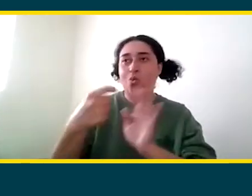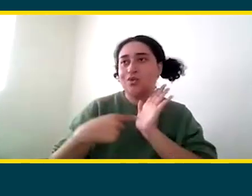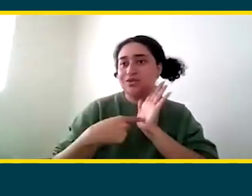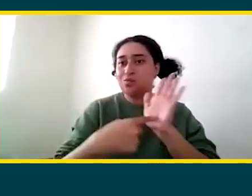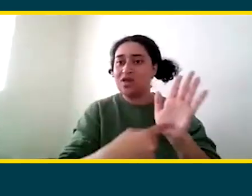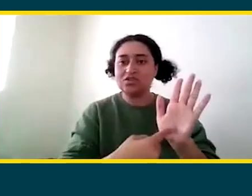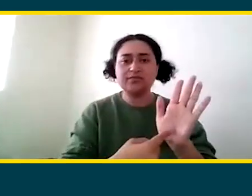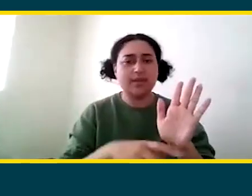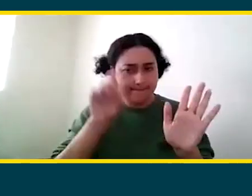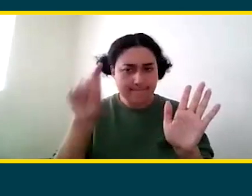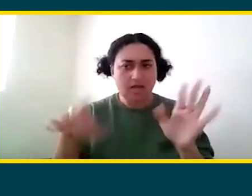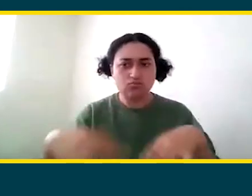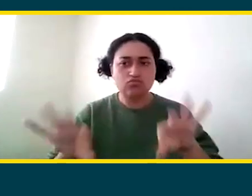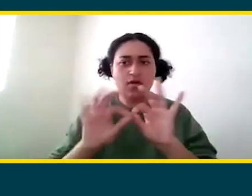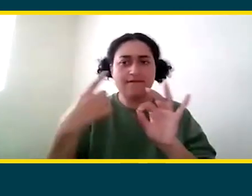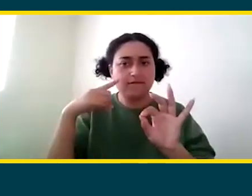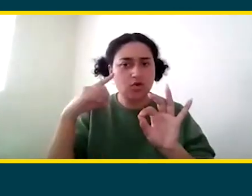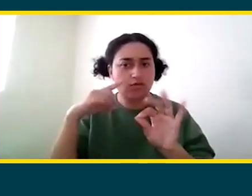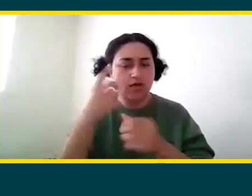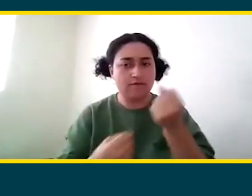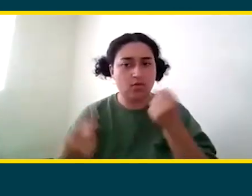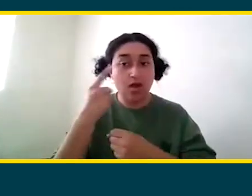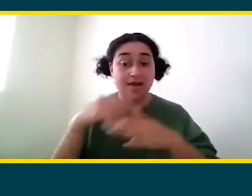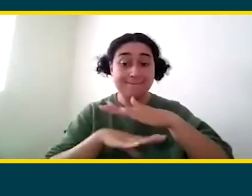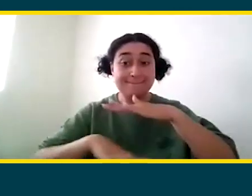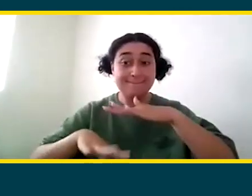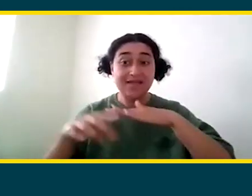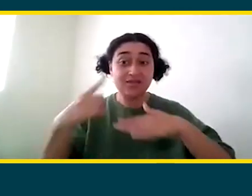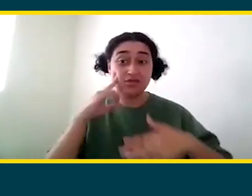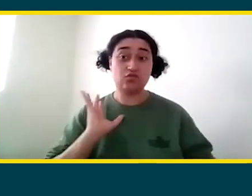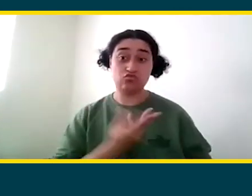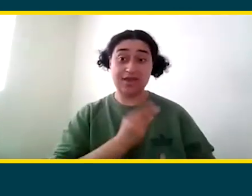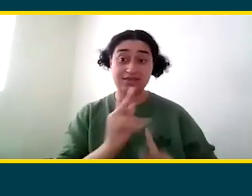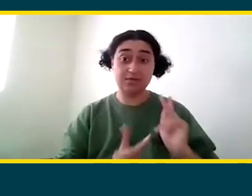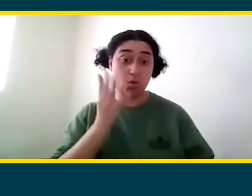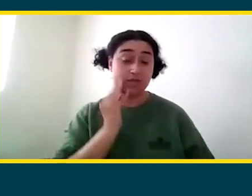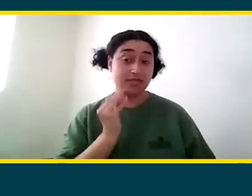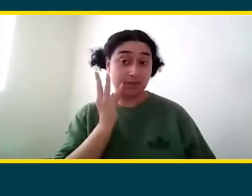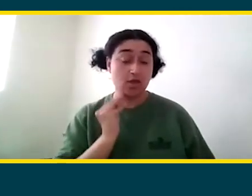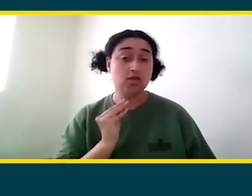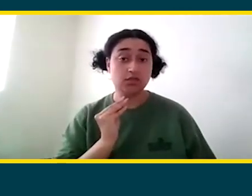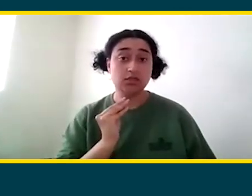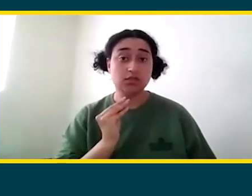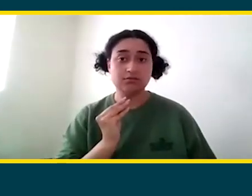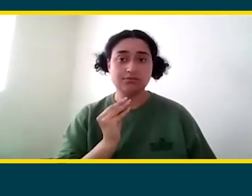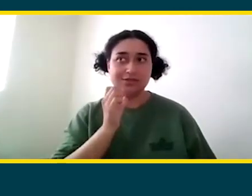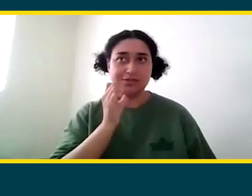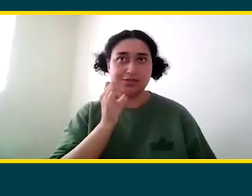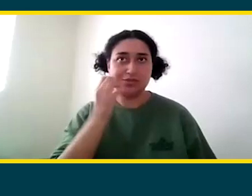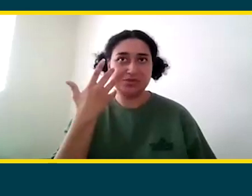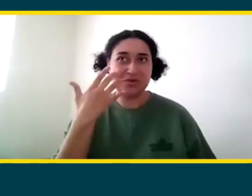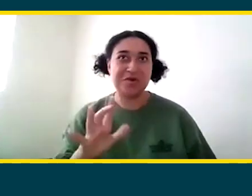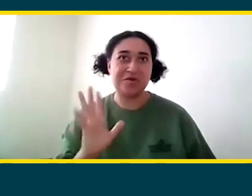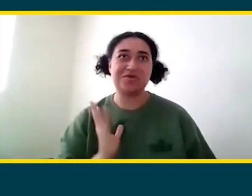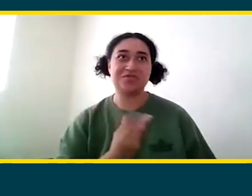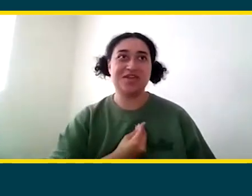everyone, and I think would be needed baseline for trans people to experience it, because you don't know you're trans until you